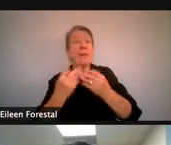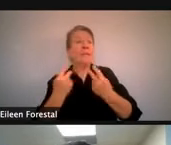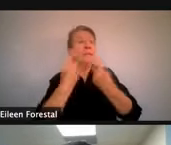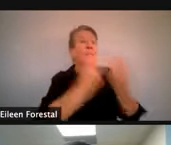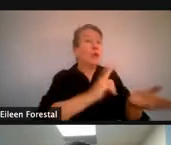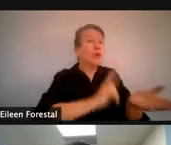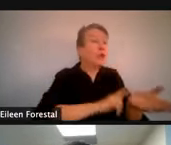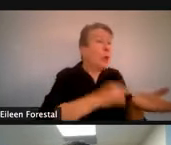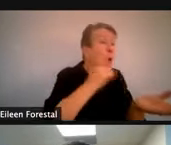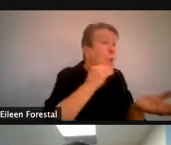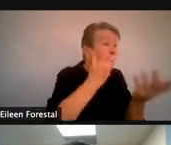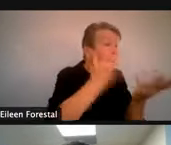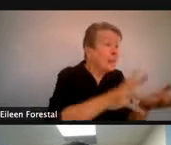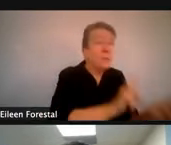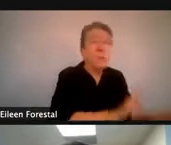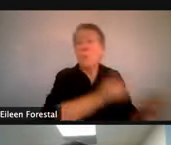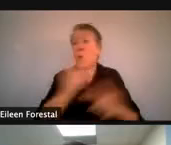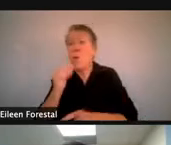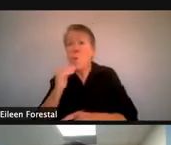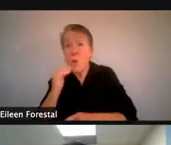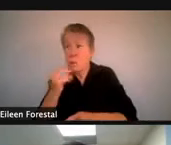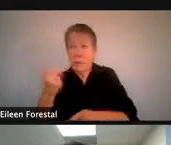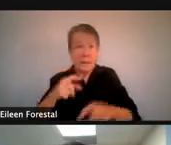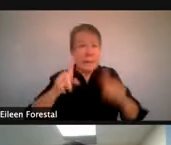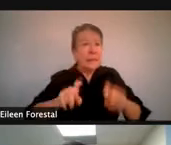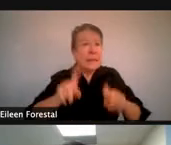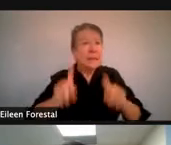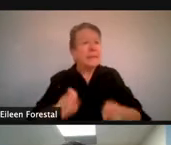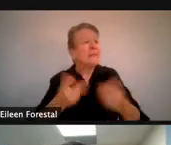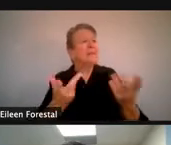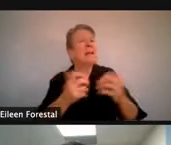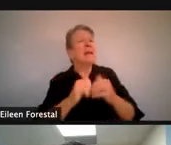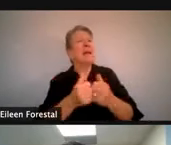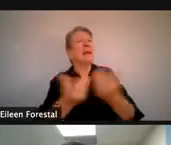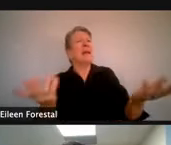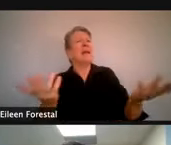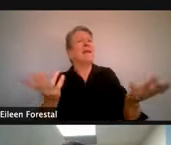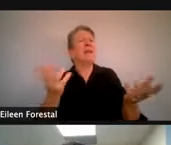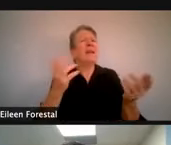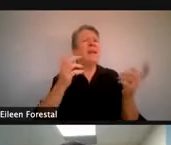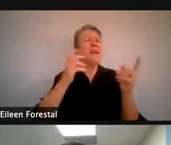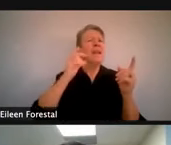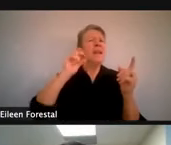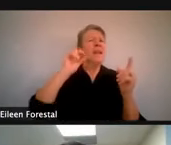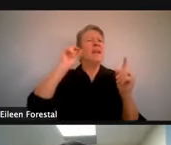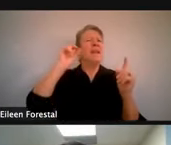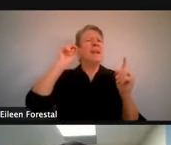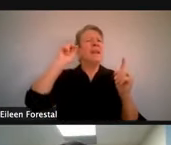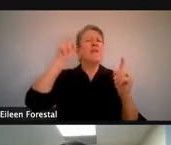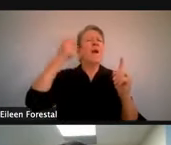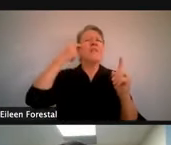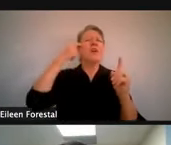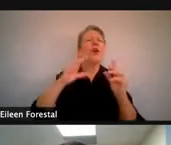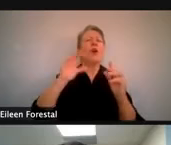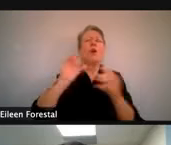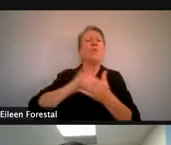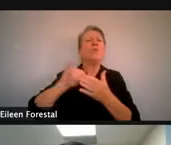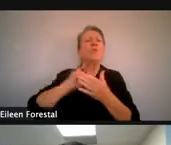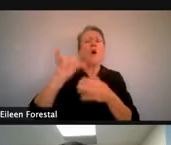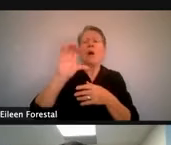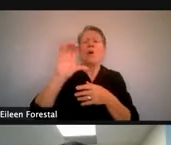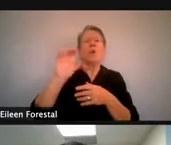room and space is tight? And what was your reaction to Governor Chris Christie being unwittingly used for a cameo message in the Montana gubernatorial election? Were